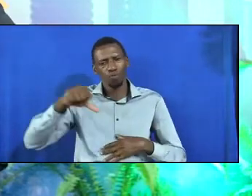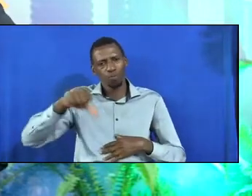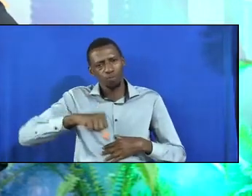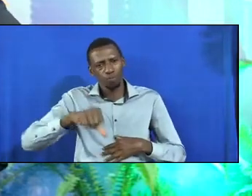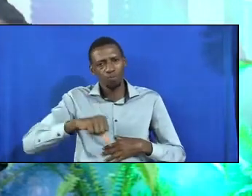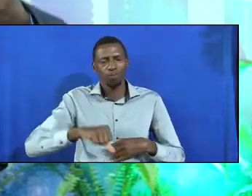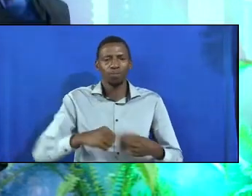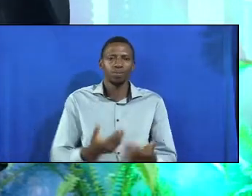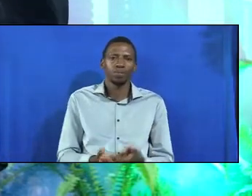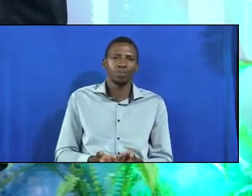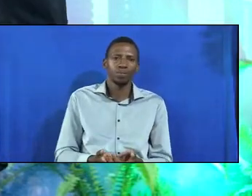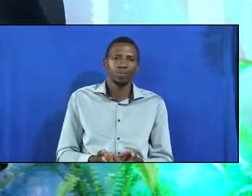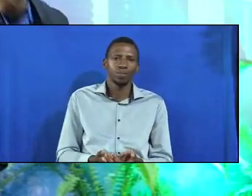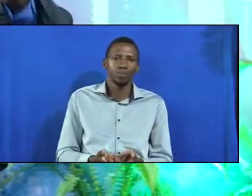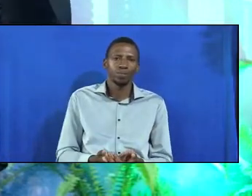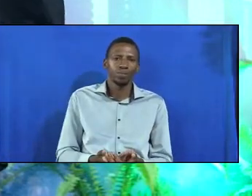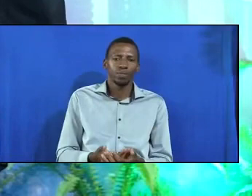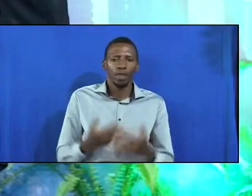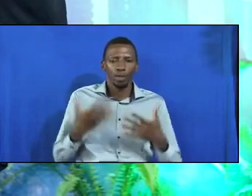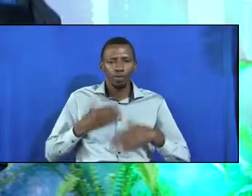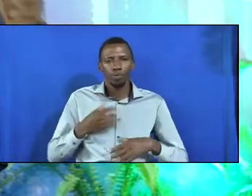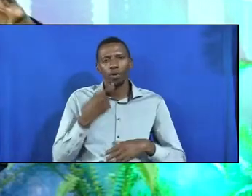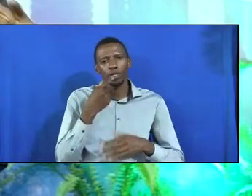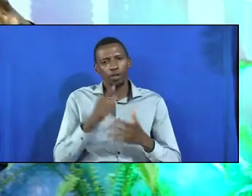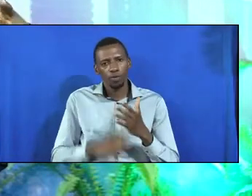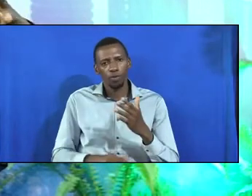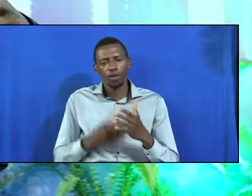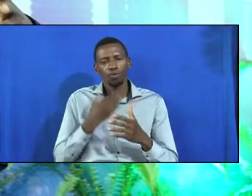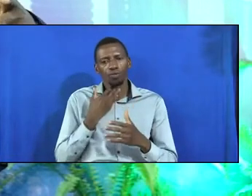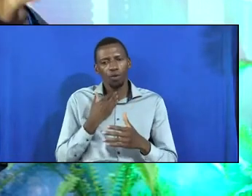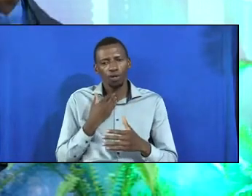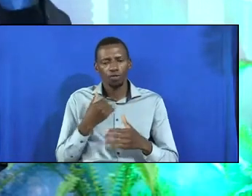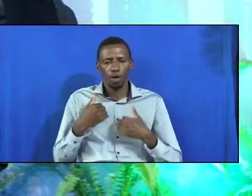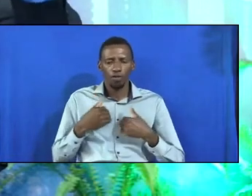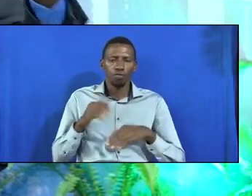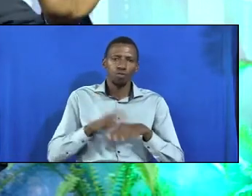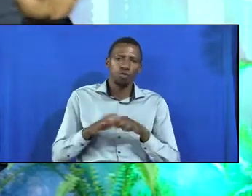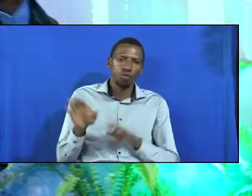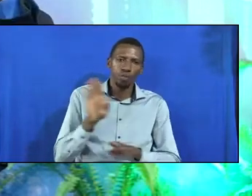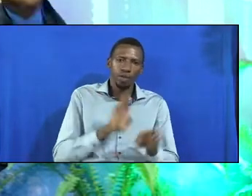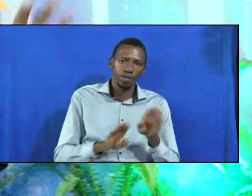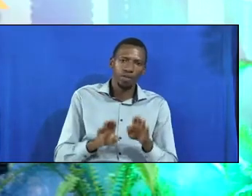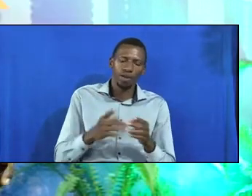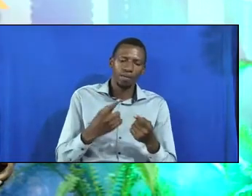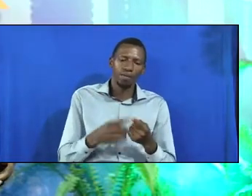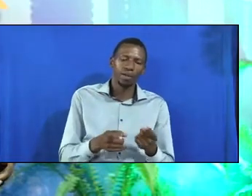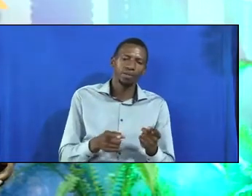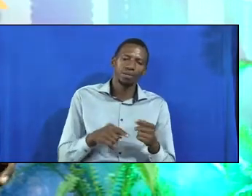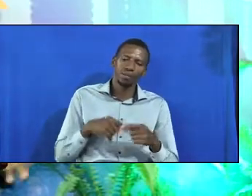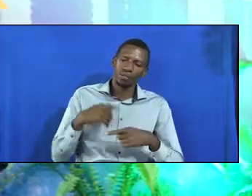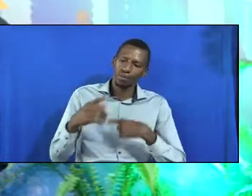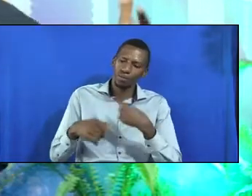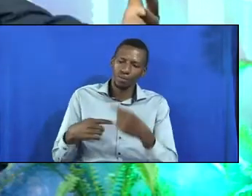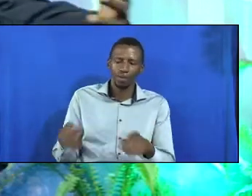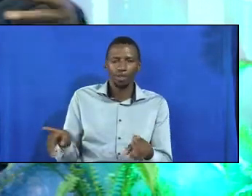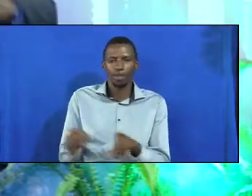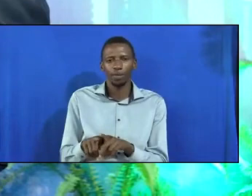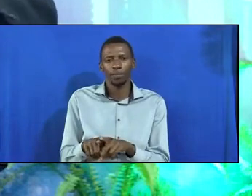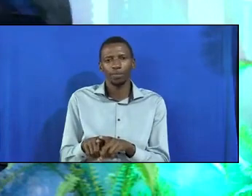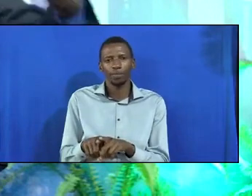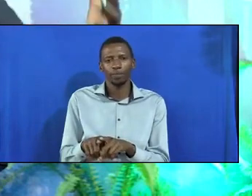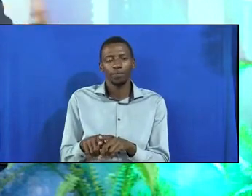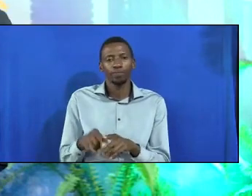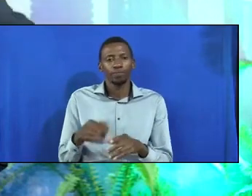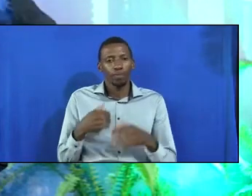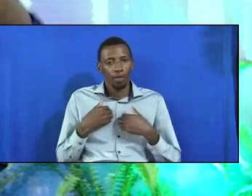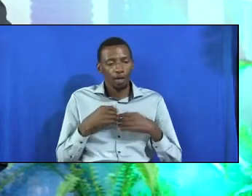HIV positive, they say they wanted to lead, to have good morals, but they find they are not able. There are families who